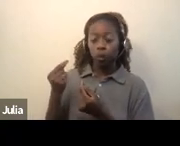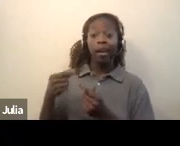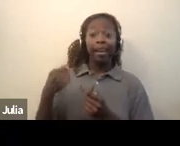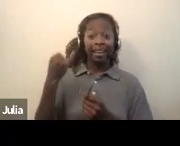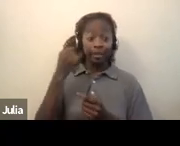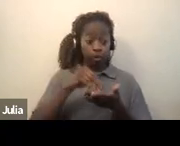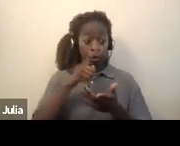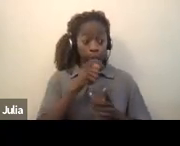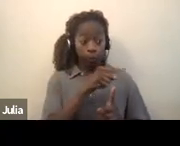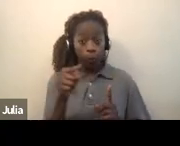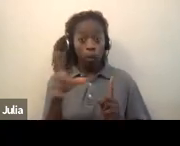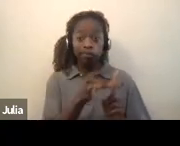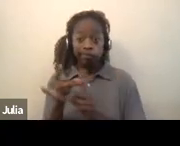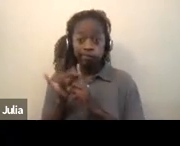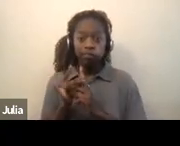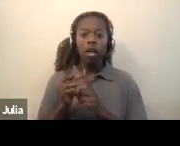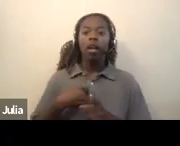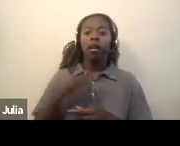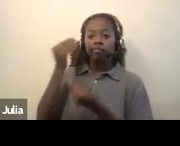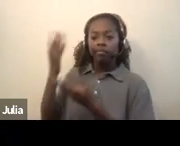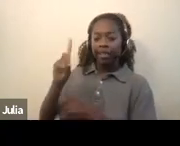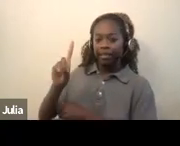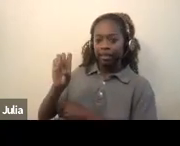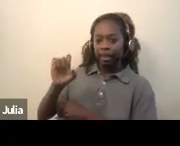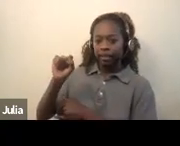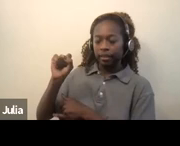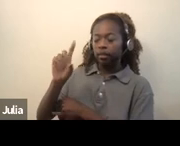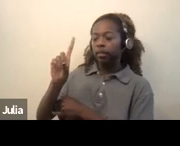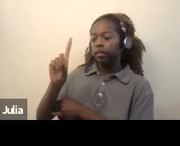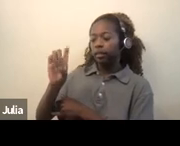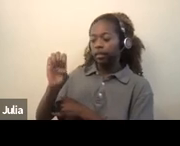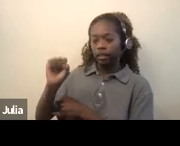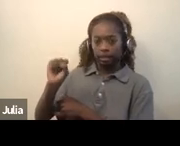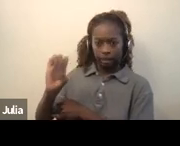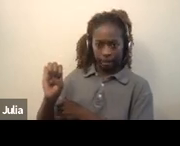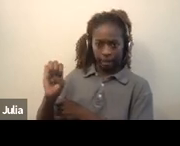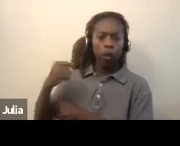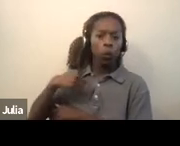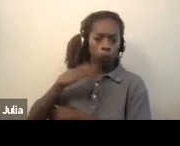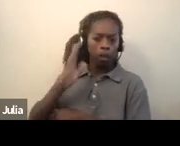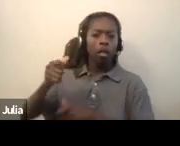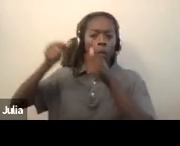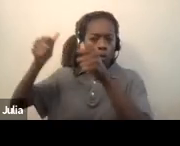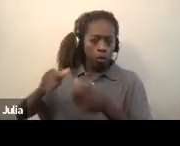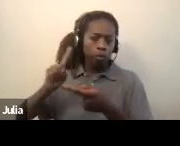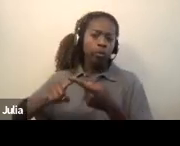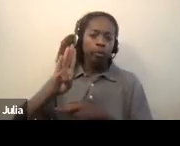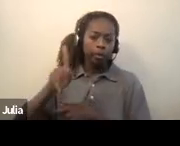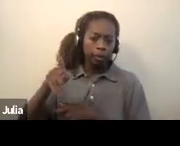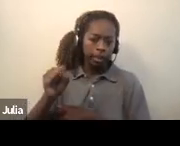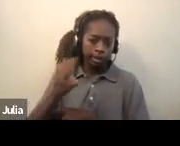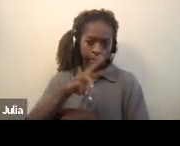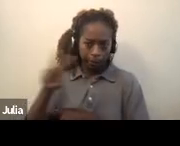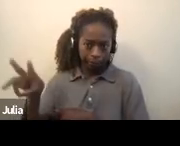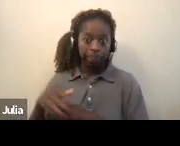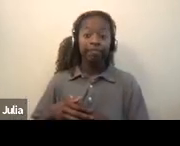staff to deci and we are posting those updates to a dashboard on the bps website deci